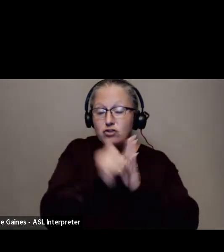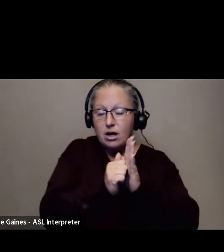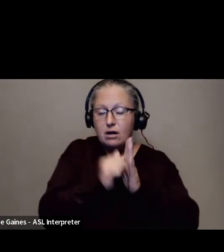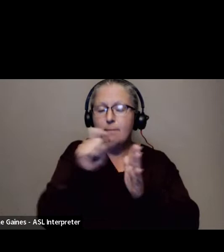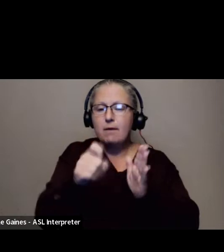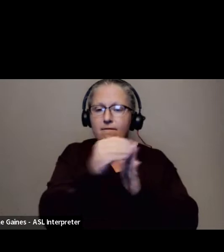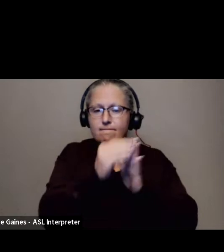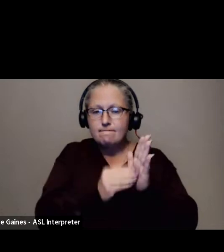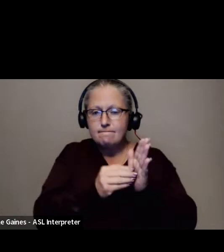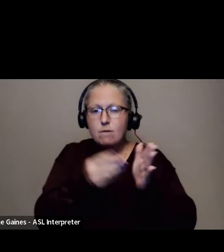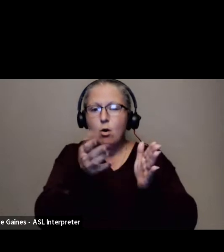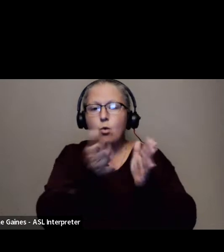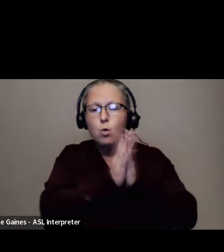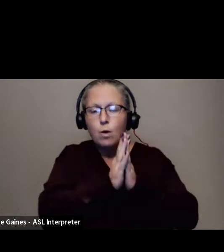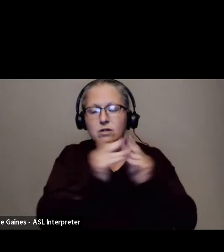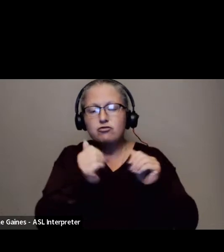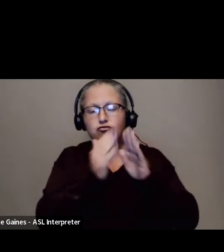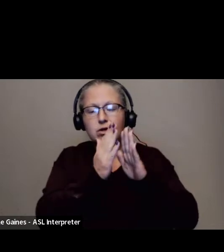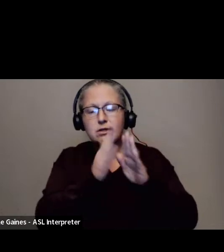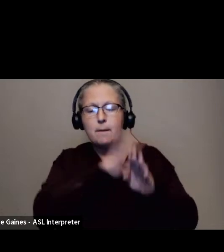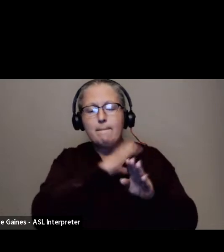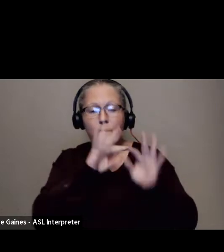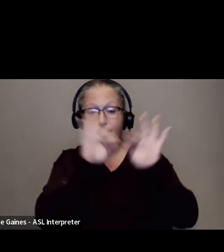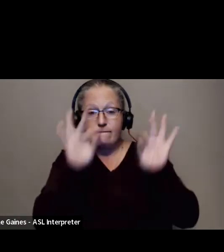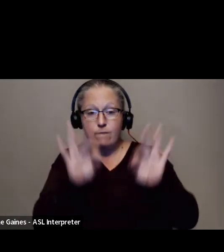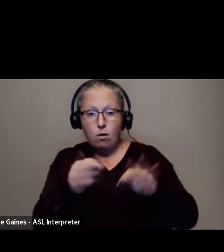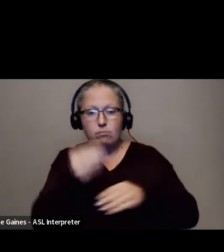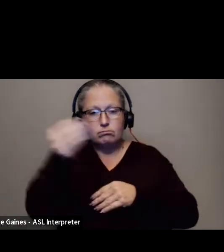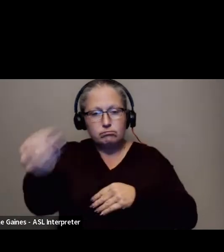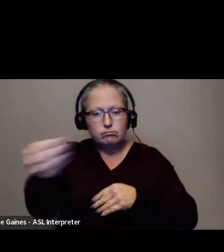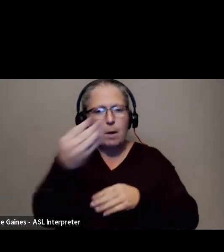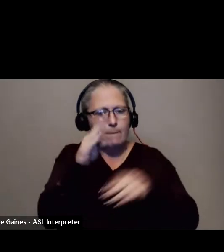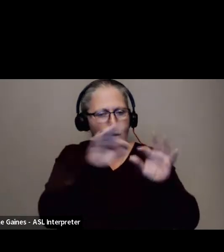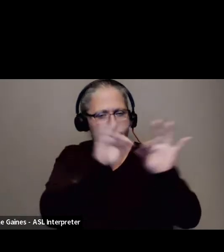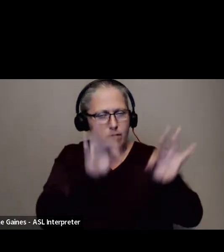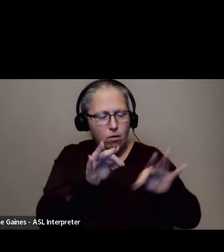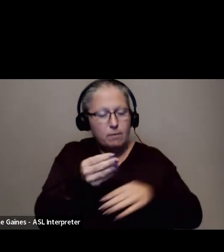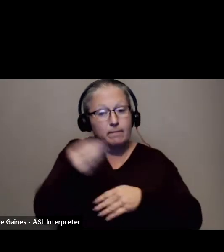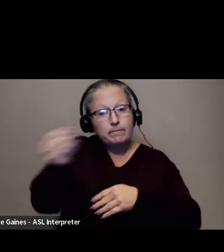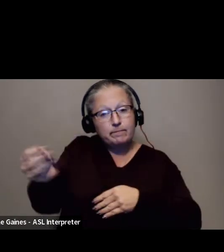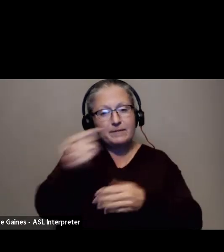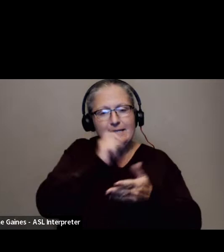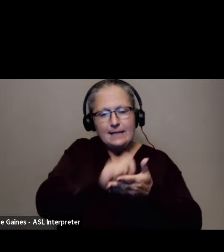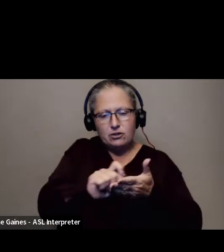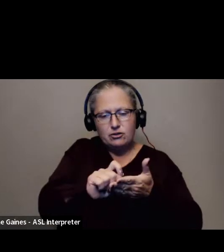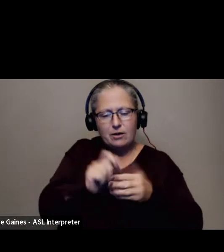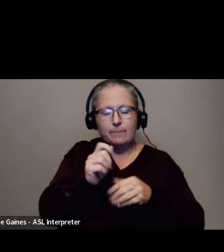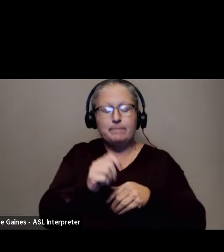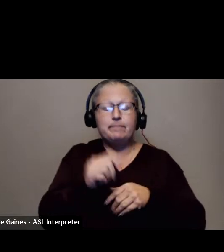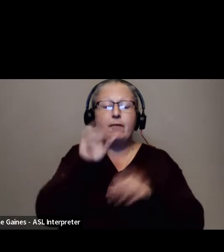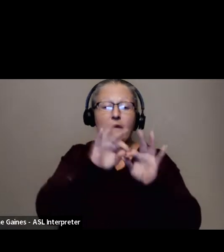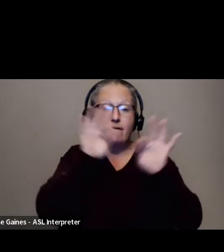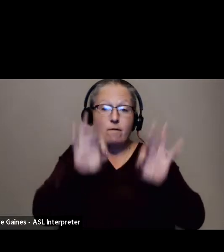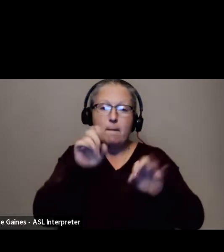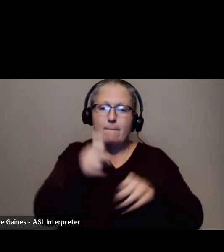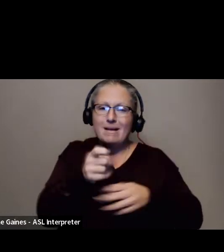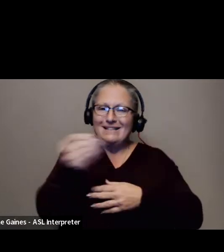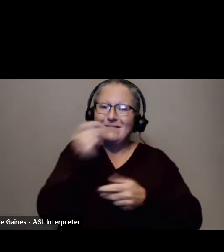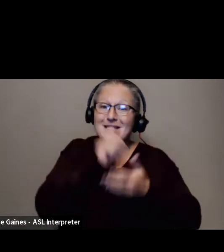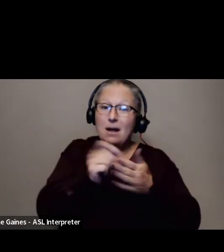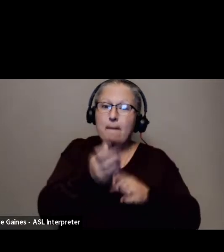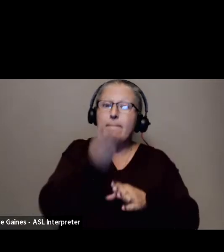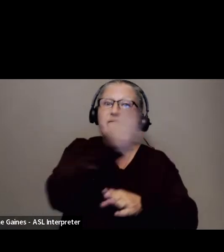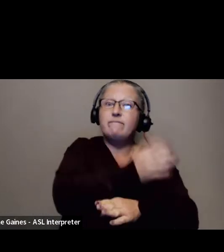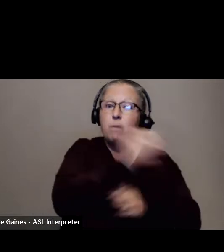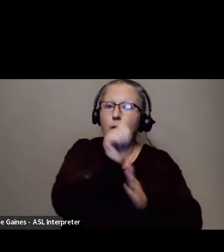out one of the requests to address the board forms and submit it, they're blue, submit it to the secretary. This form should be given to the secretary before